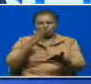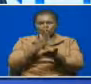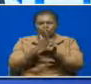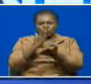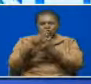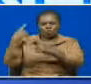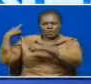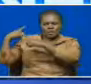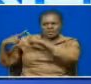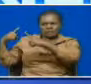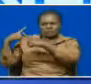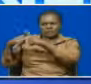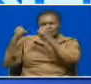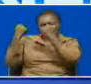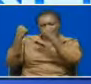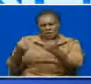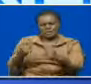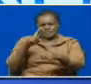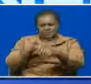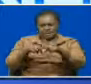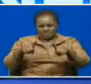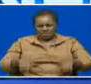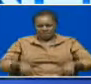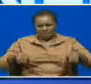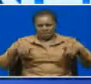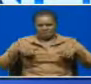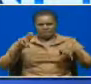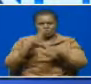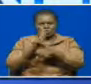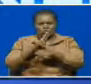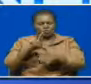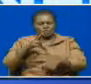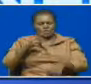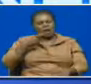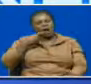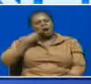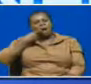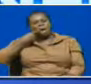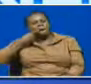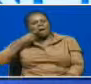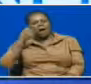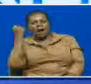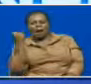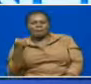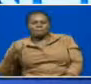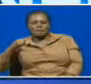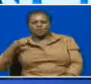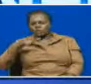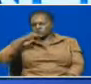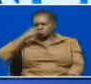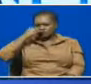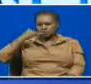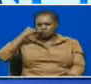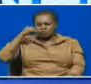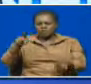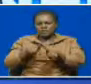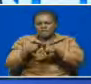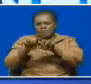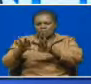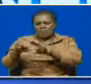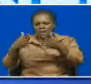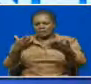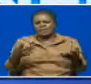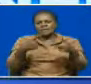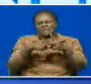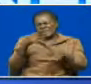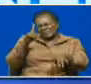through this tough phase in life, using drugs, abusing, as well as partying, which they started at